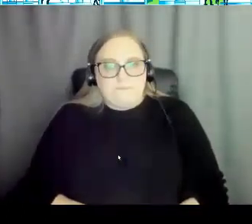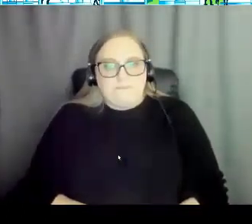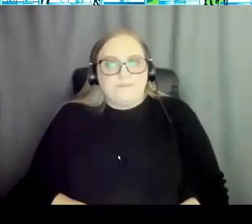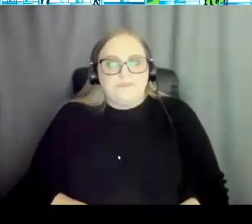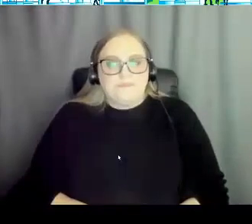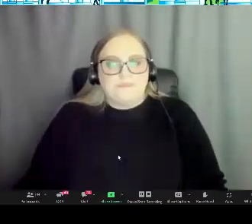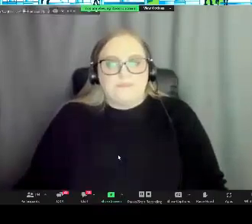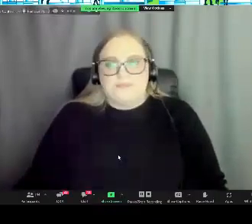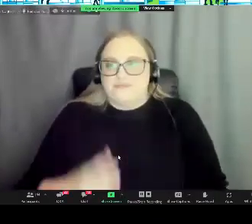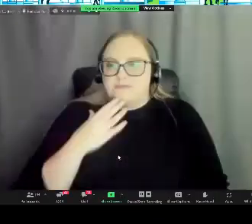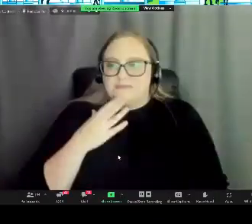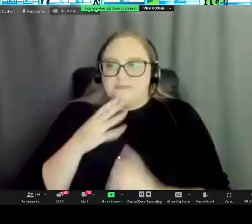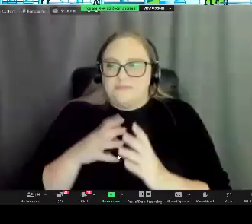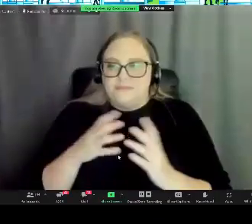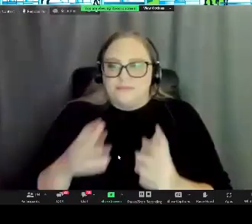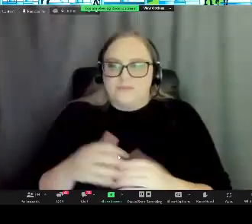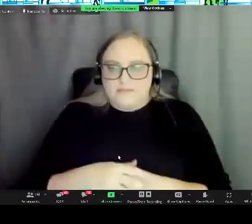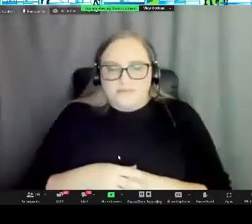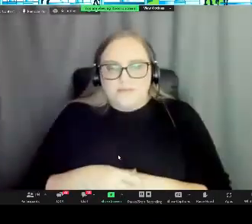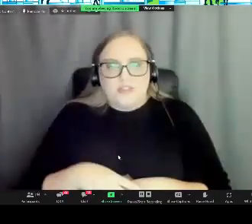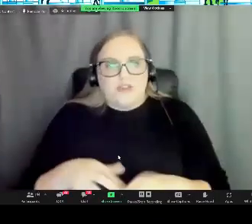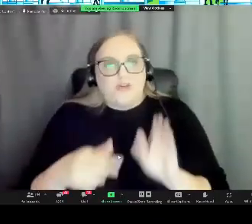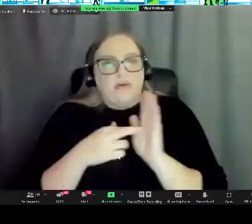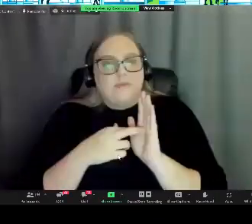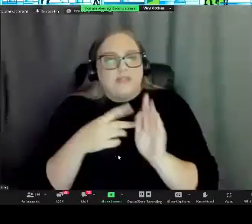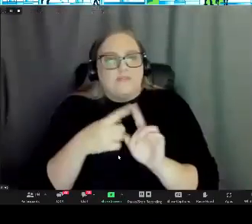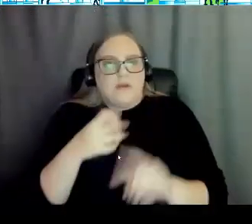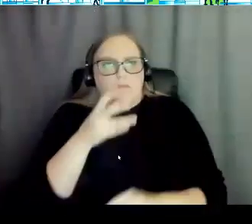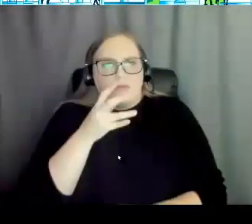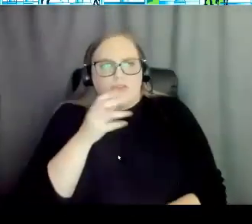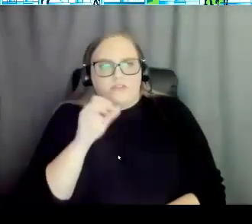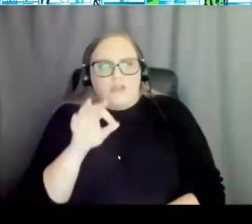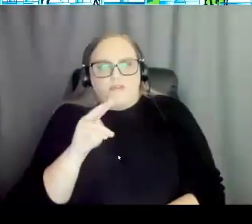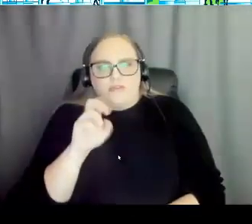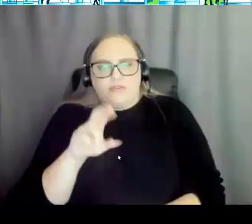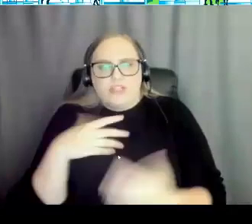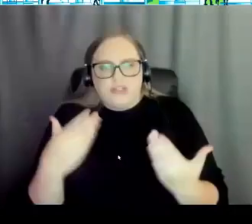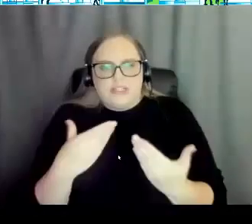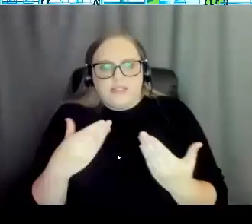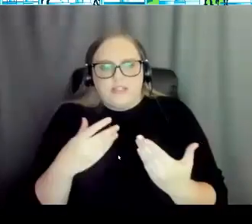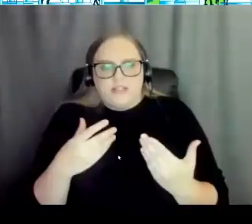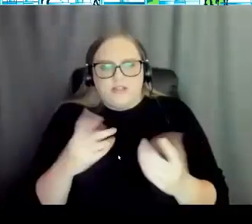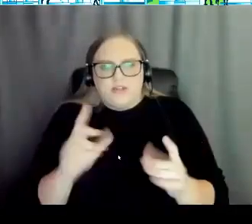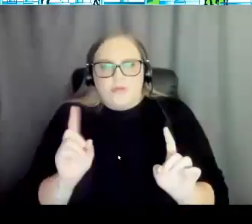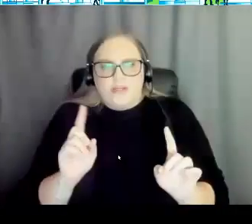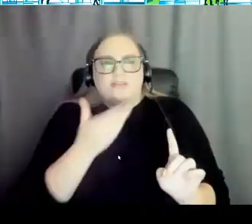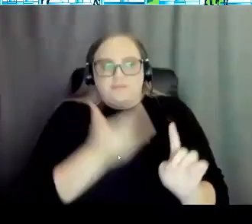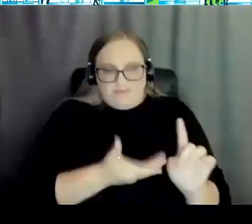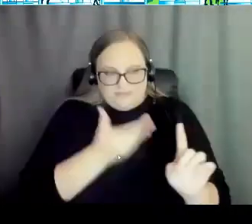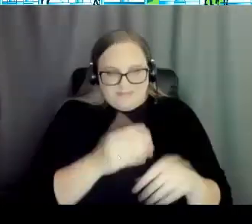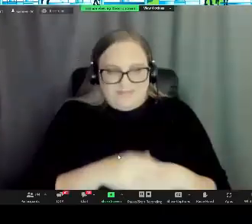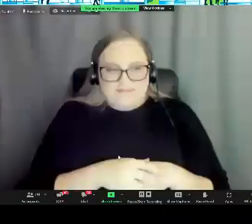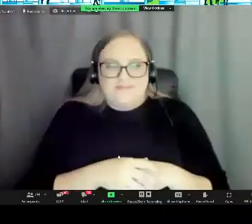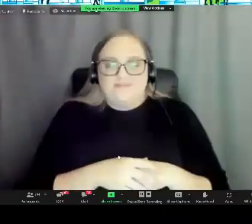Thank you very much. Is a representative from Mothers for Nuclear here? Oh, is he? Oh, there he is, right